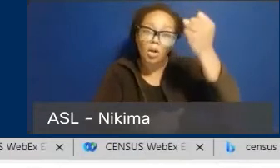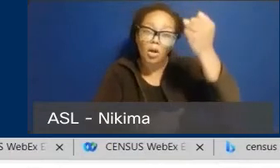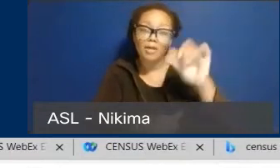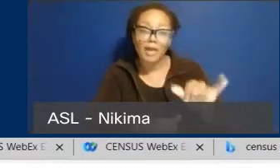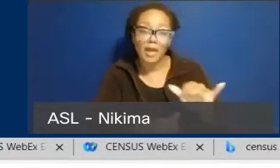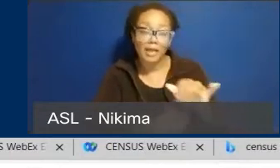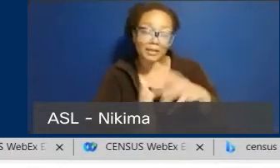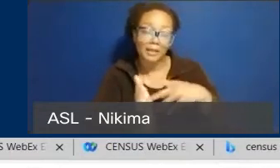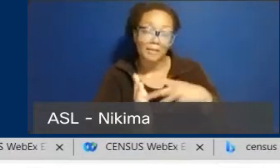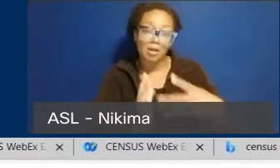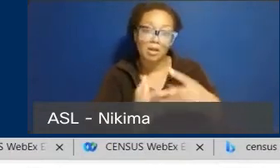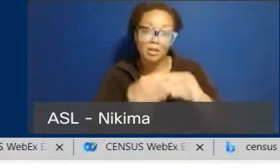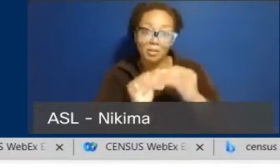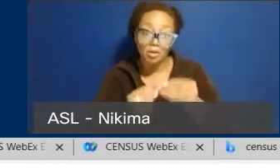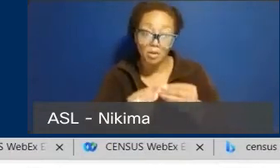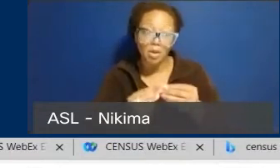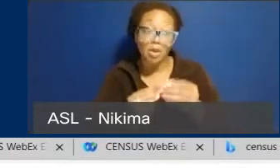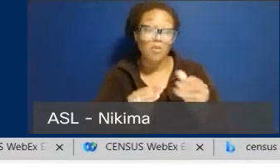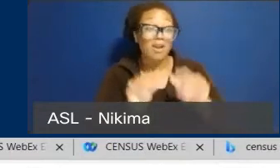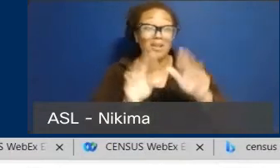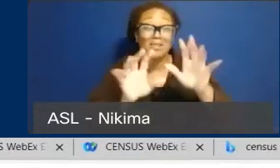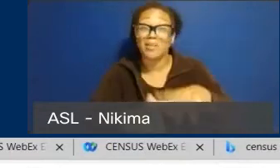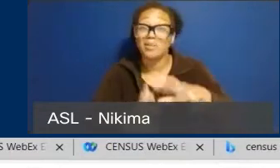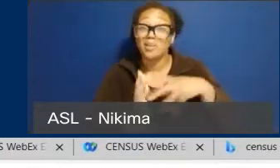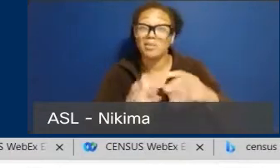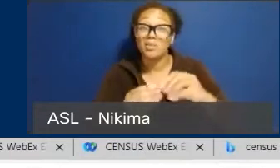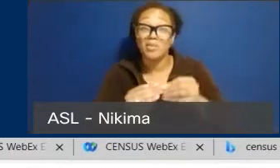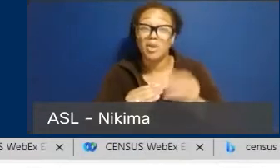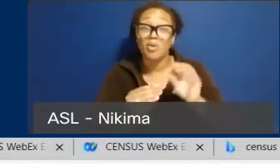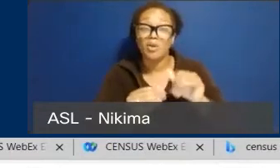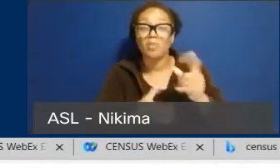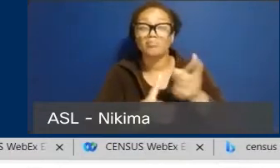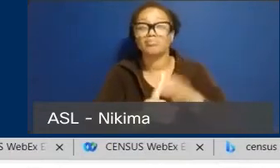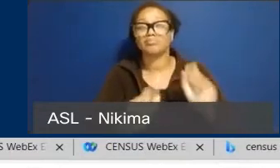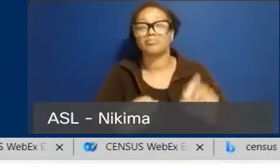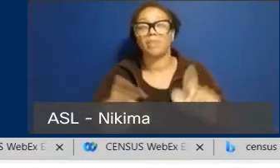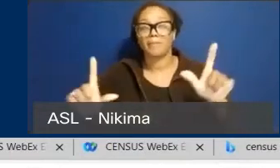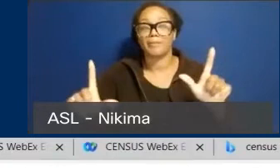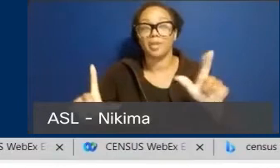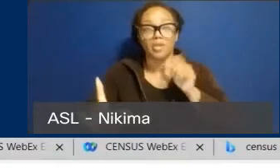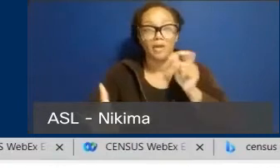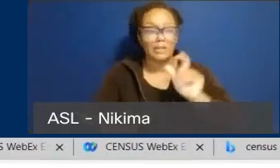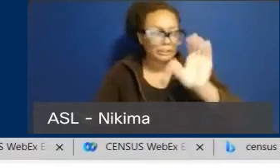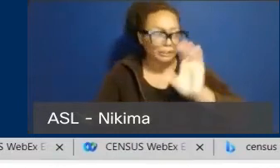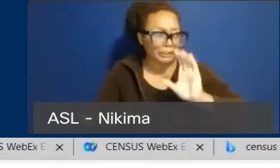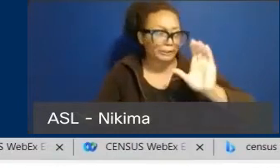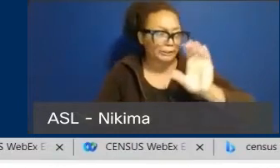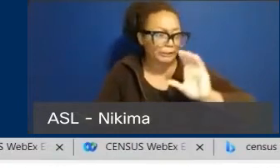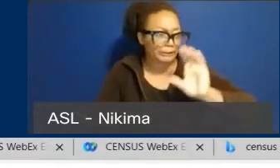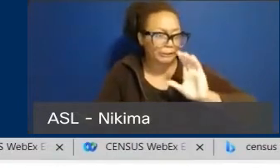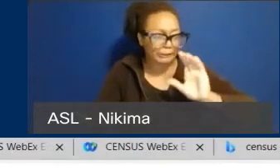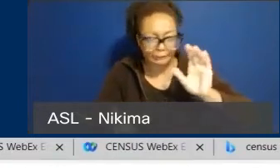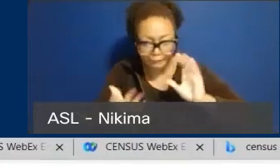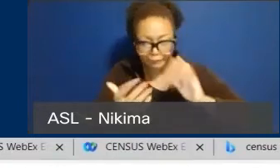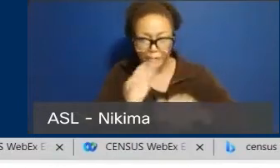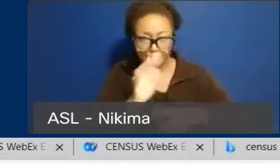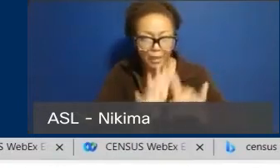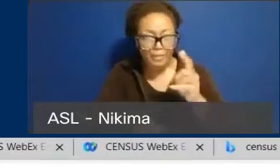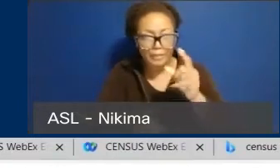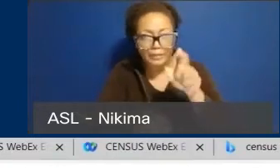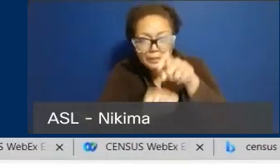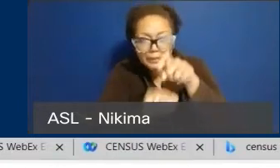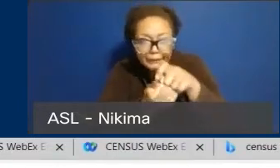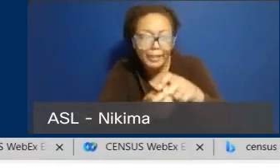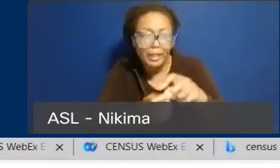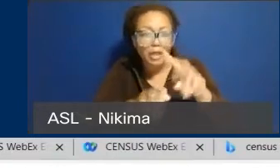you directly to the table without having to do a search and figure out what terms are going to get you the data